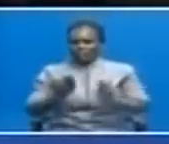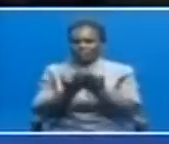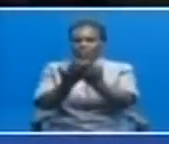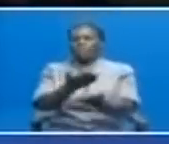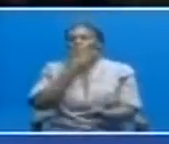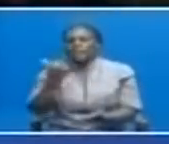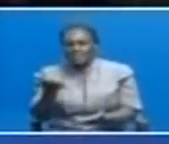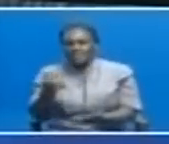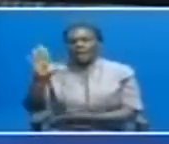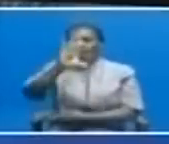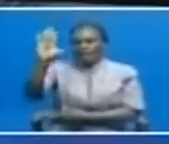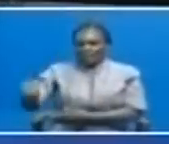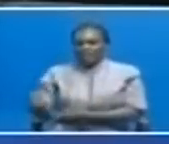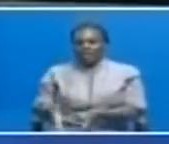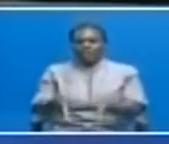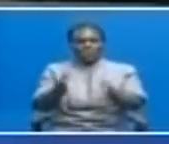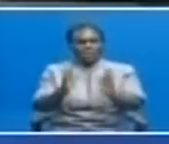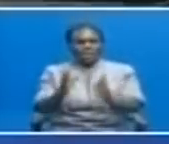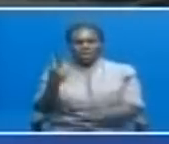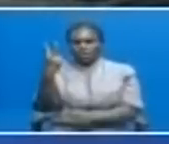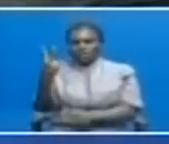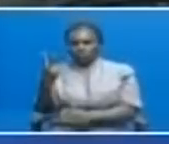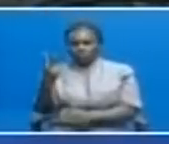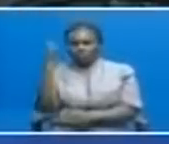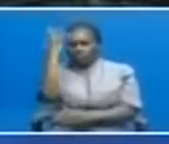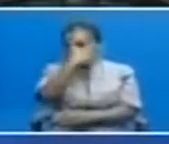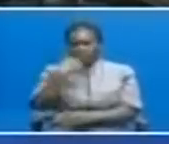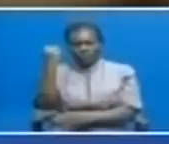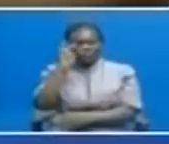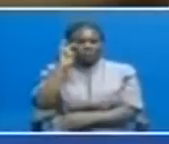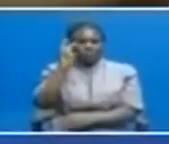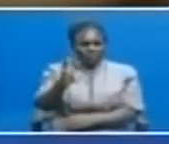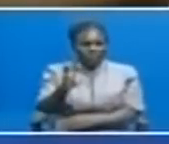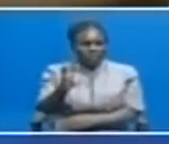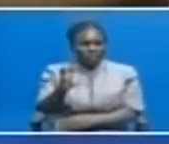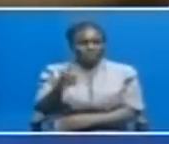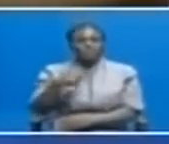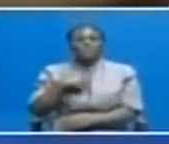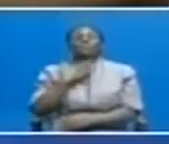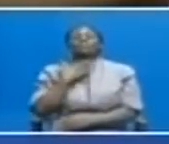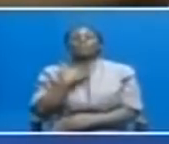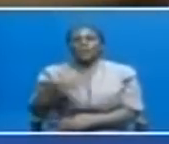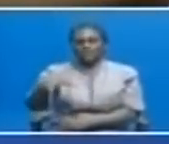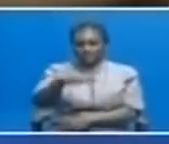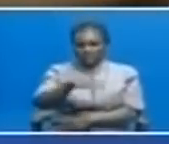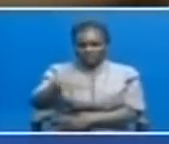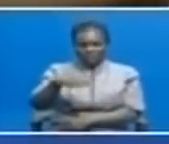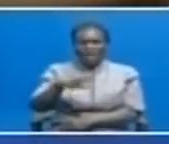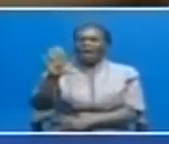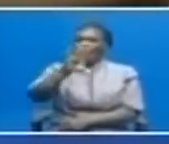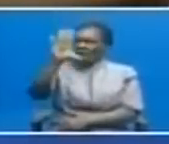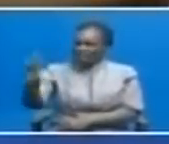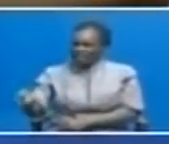best African sense, and two balconies giving you the best view to the national park. I was looking for a place that was totally